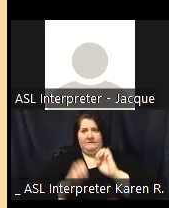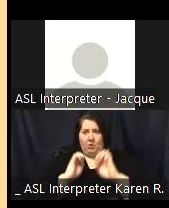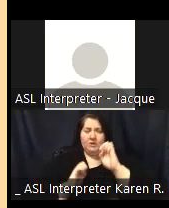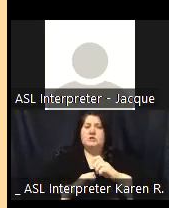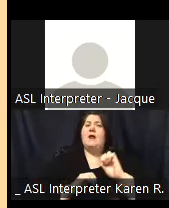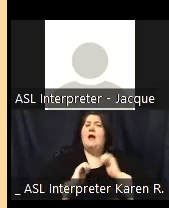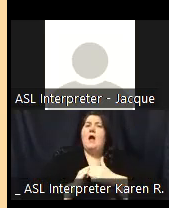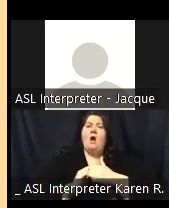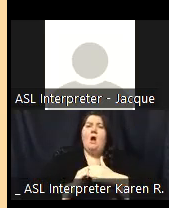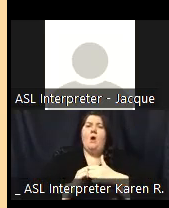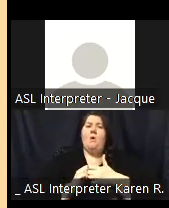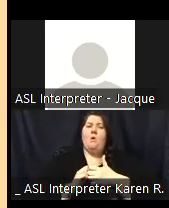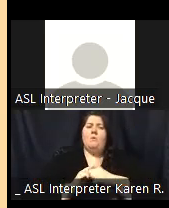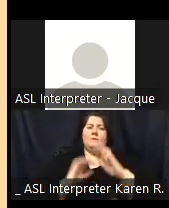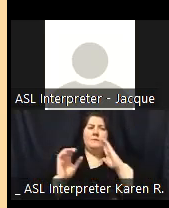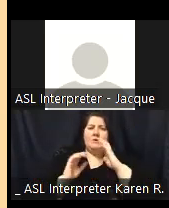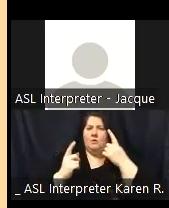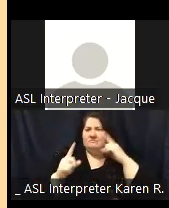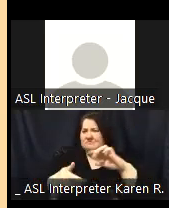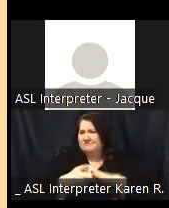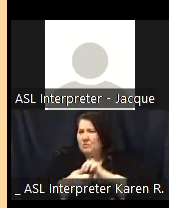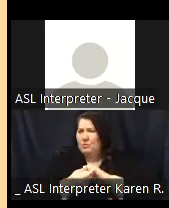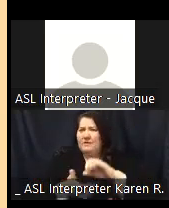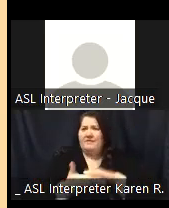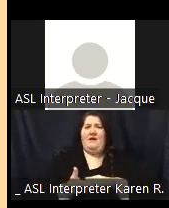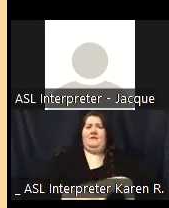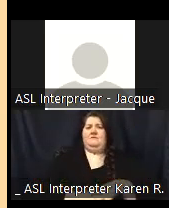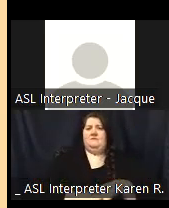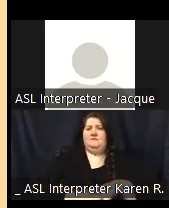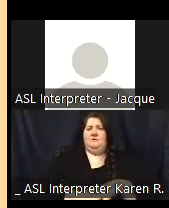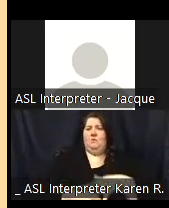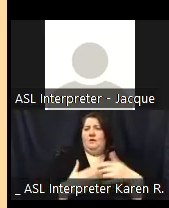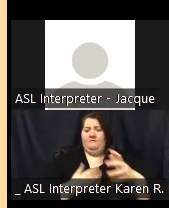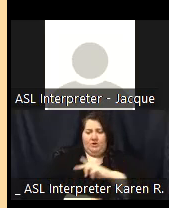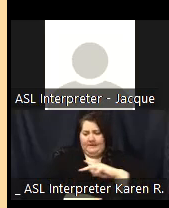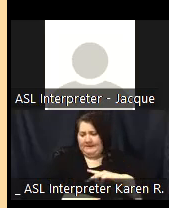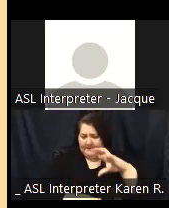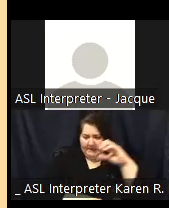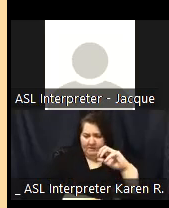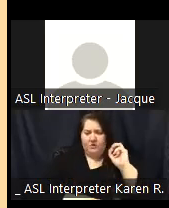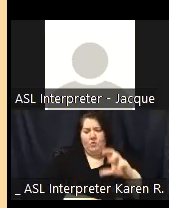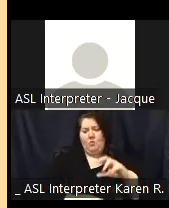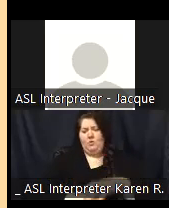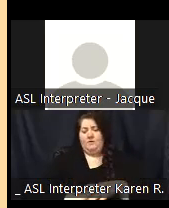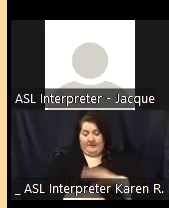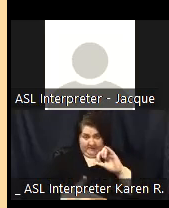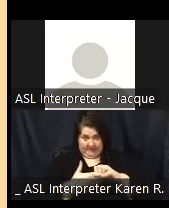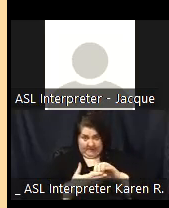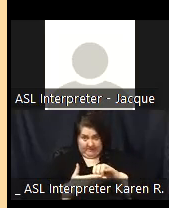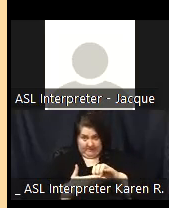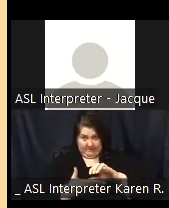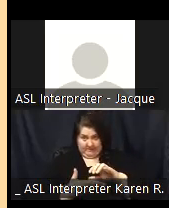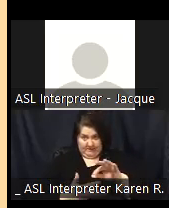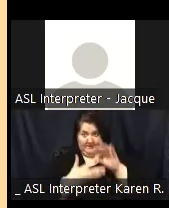we communicate or collaborate with that up through whatever King County, or is that an exception allowed?